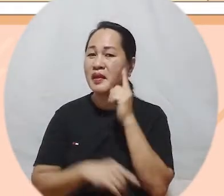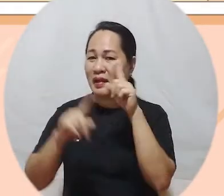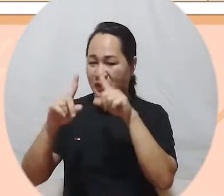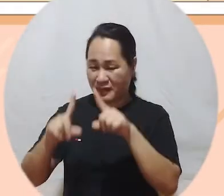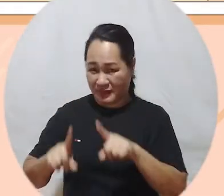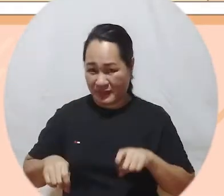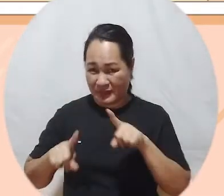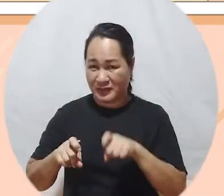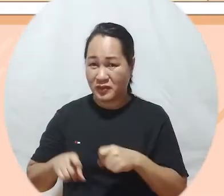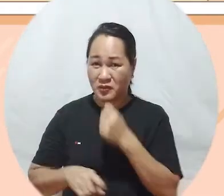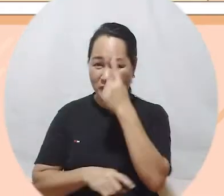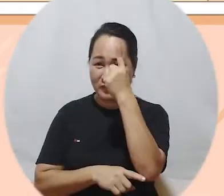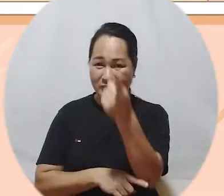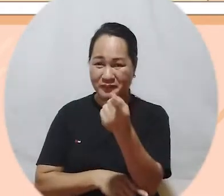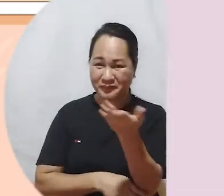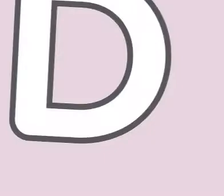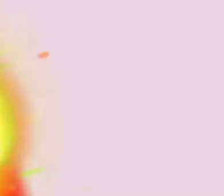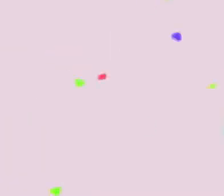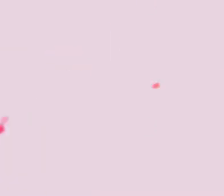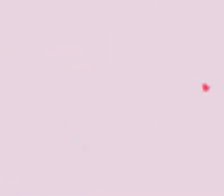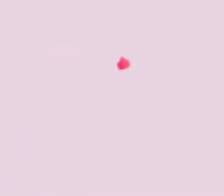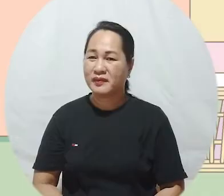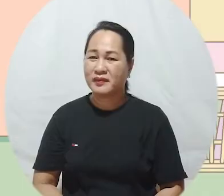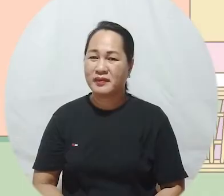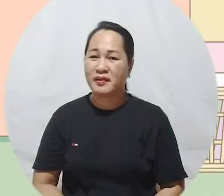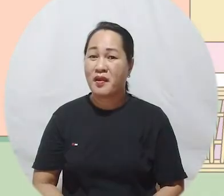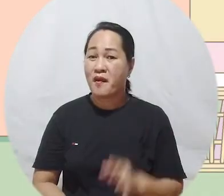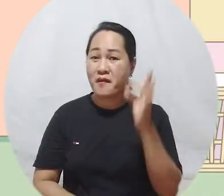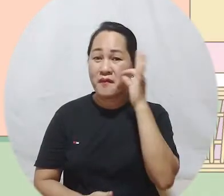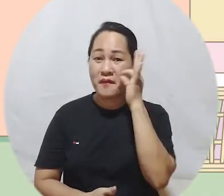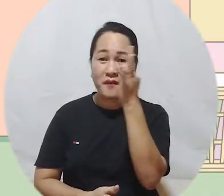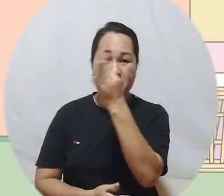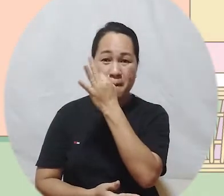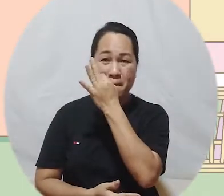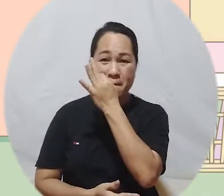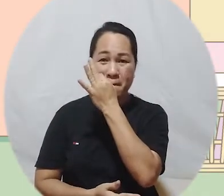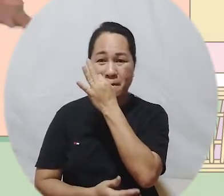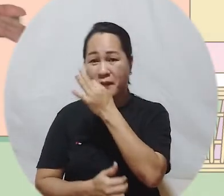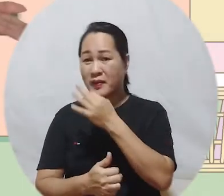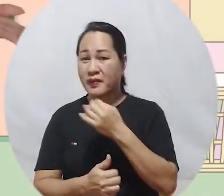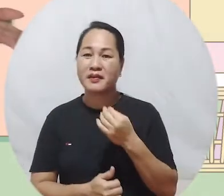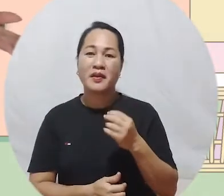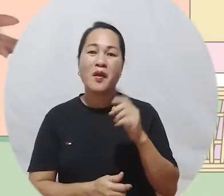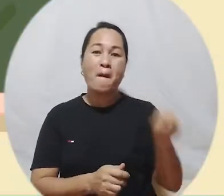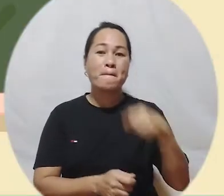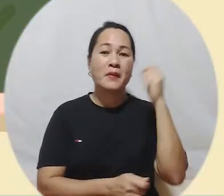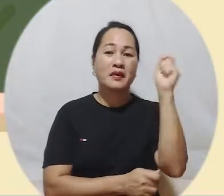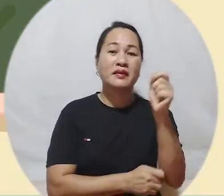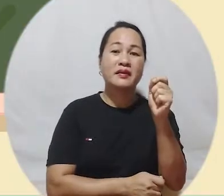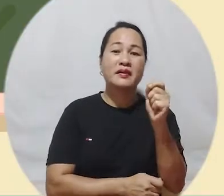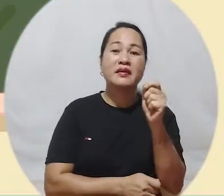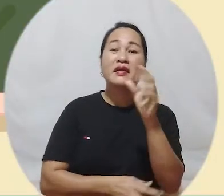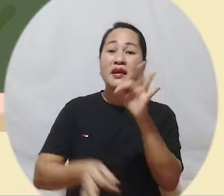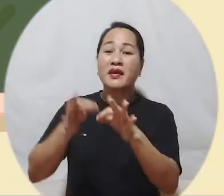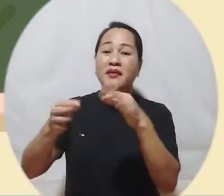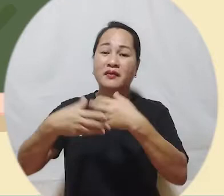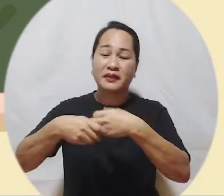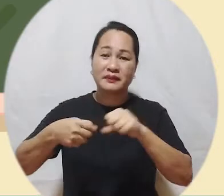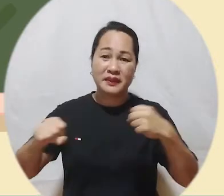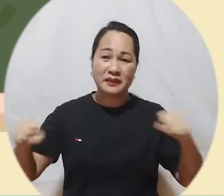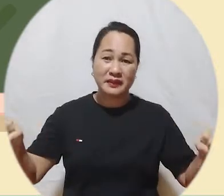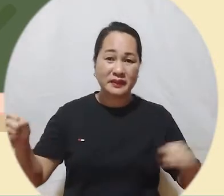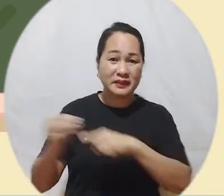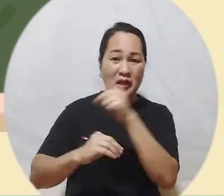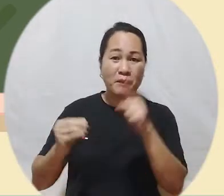Let's see and test your understanding. I have here a flower and a magic wand. If the sentence is talking